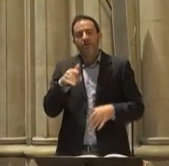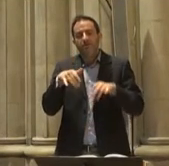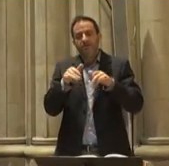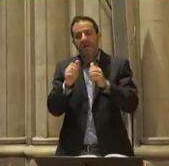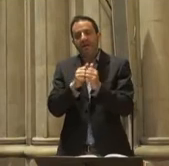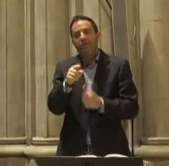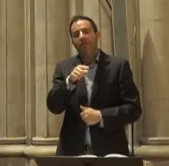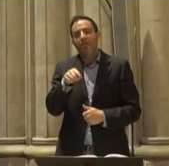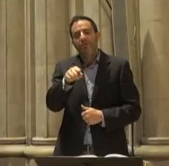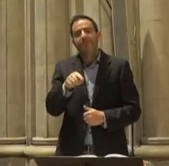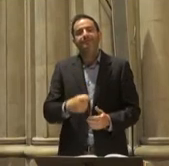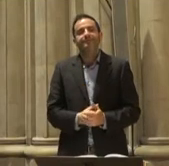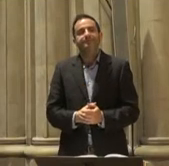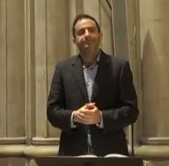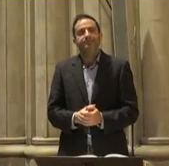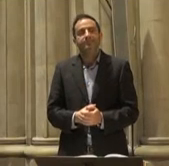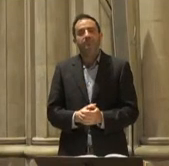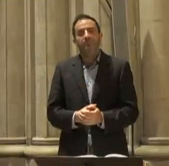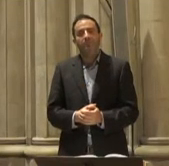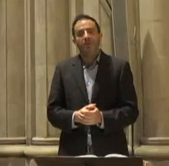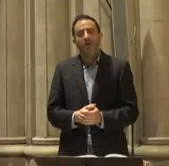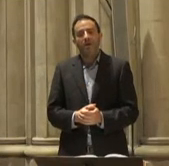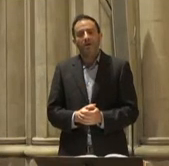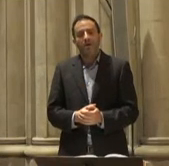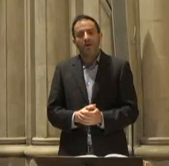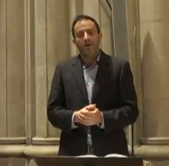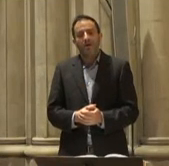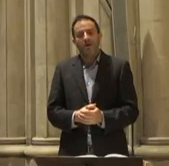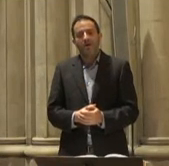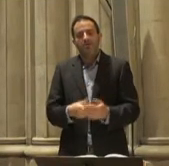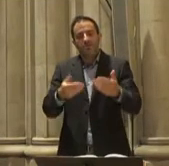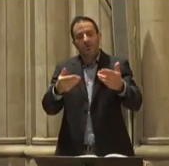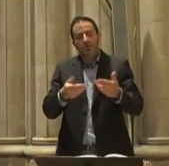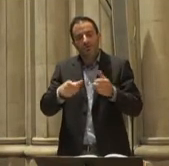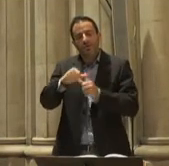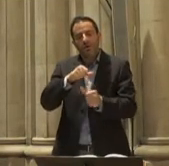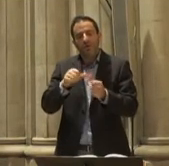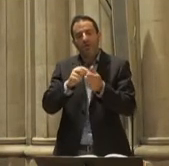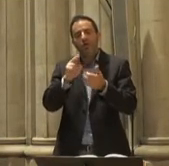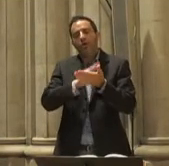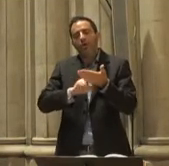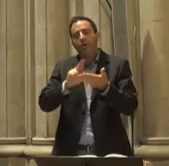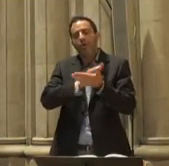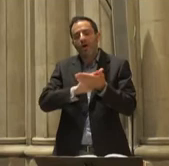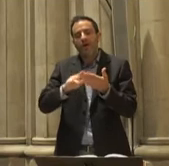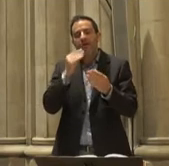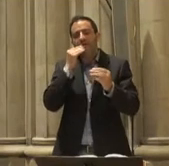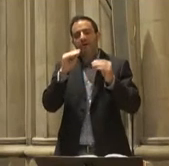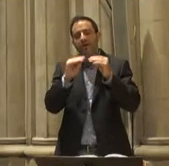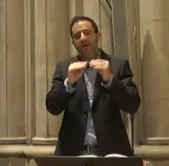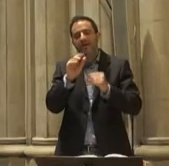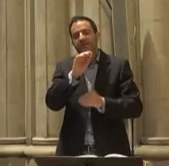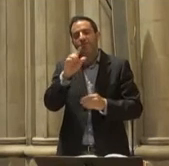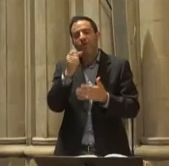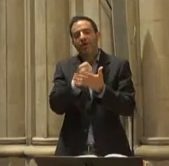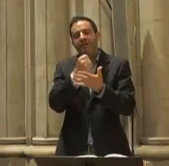you. Greet one another with a holy kiss. All the saints greet you.